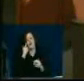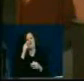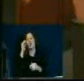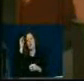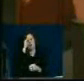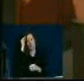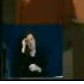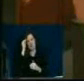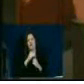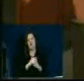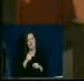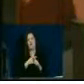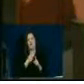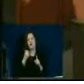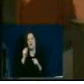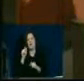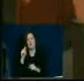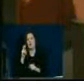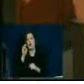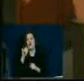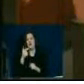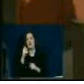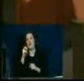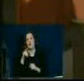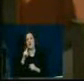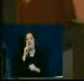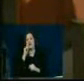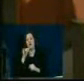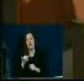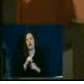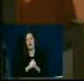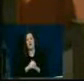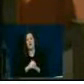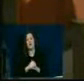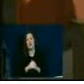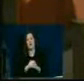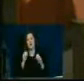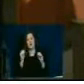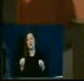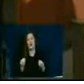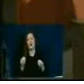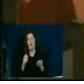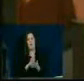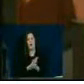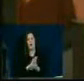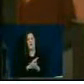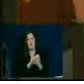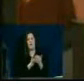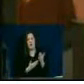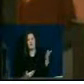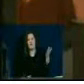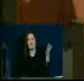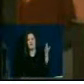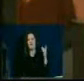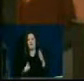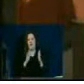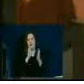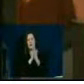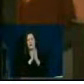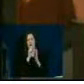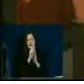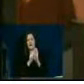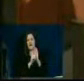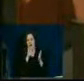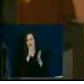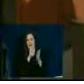opinion from our Attorney General on that, there's no paper trail. that it was requested to the state to ask the